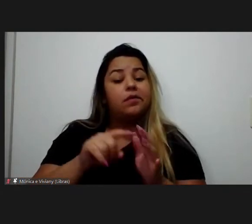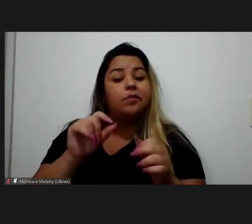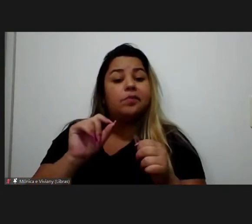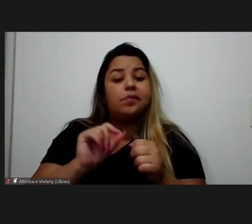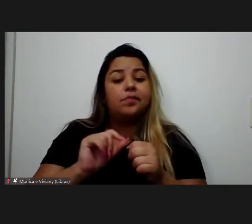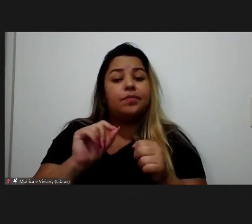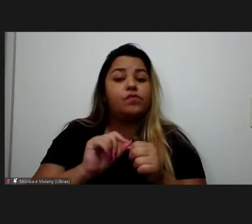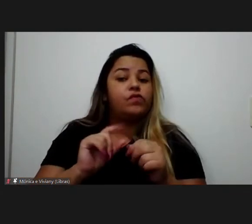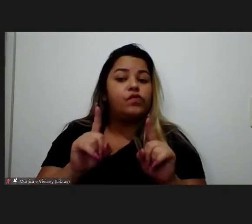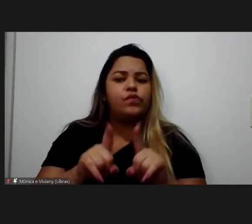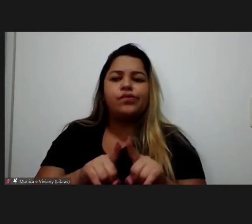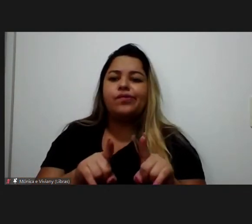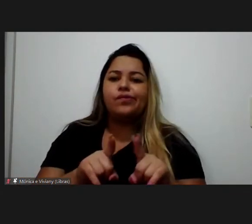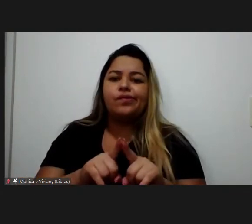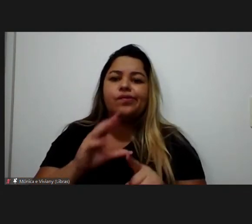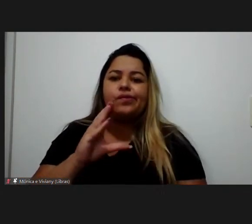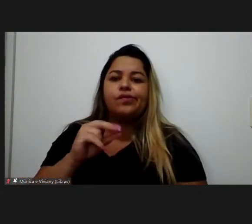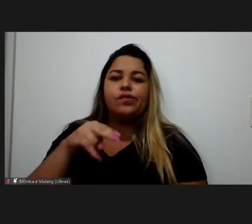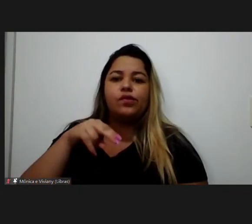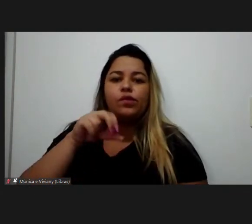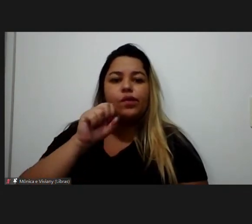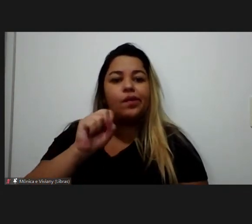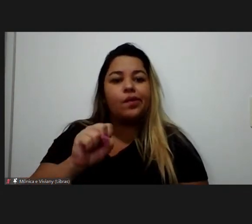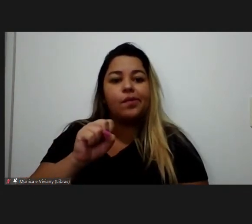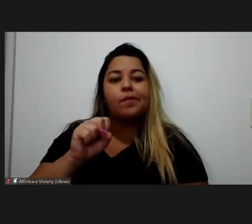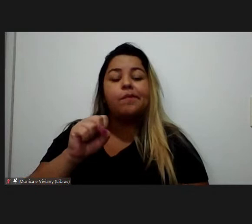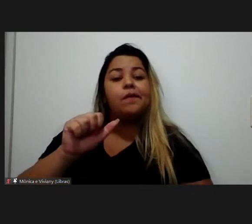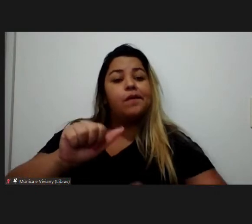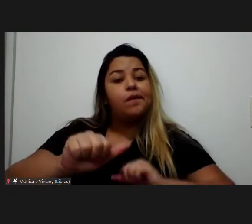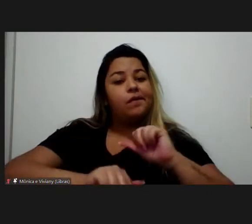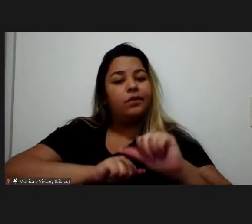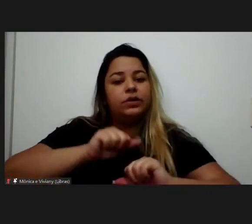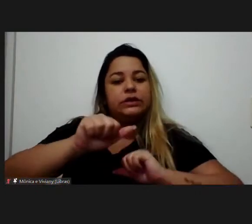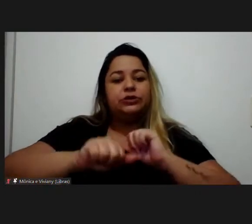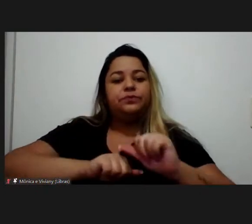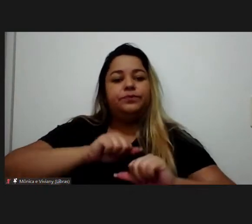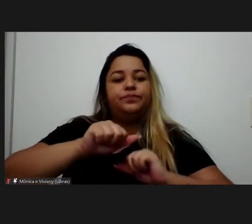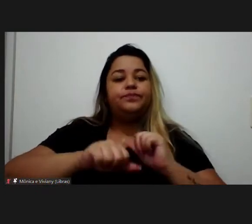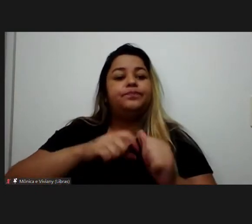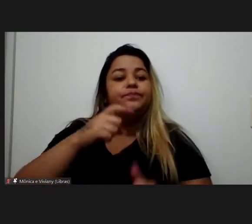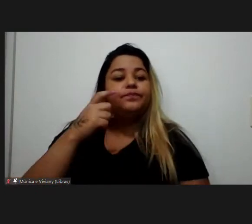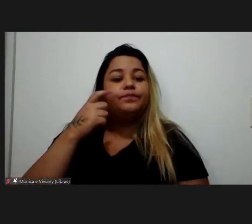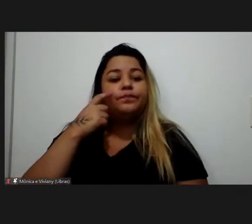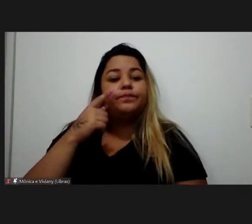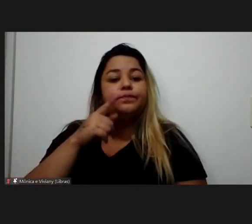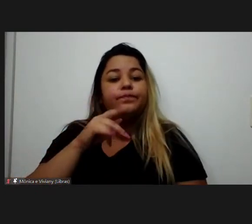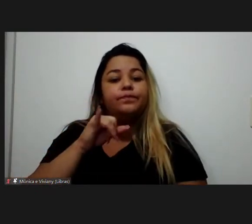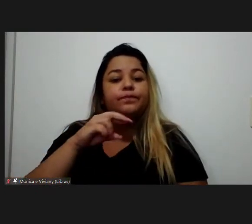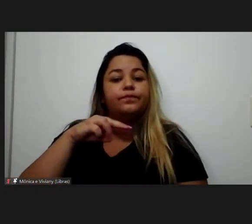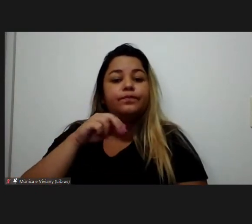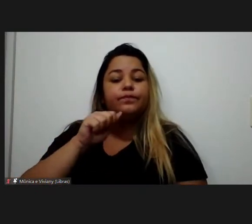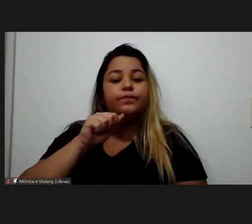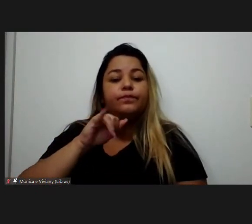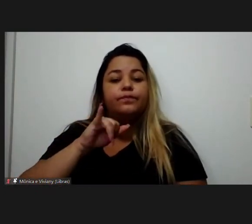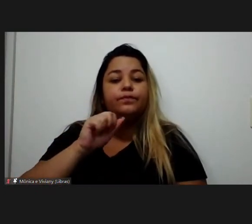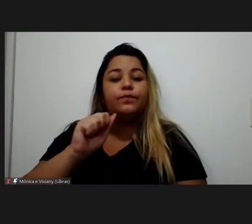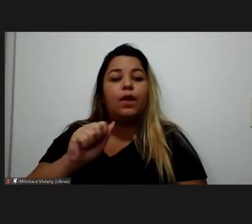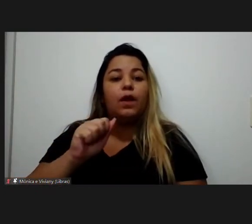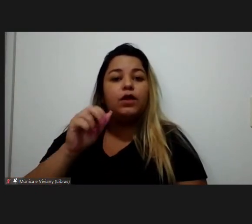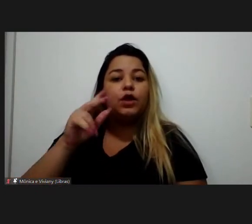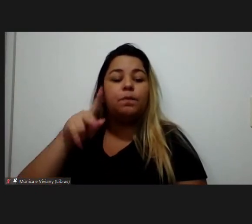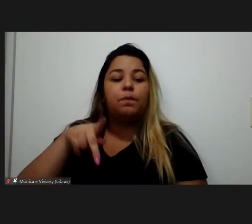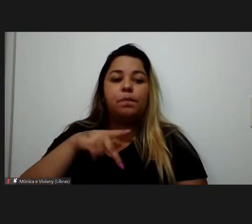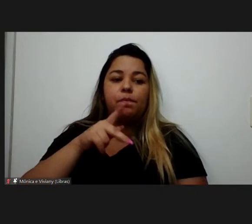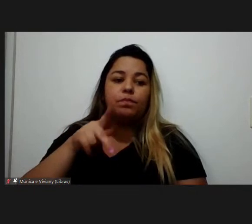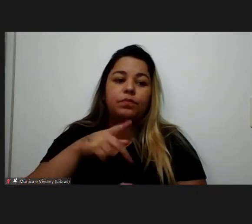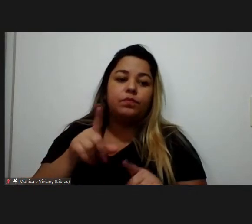profits. So with this analysis in CNS, in primary care in this